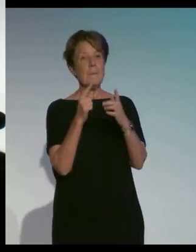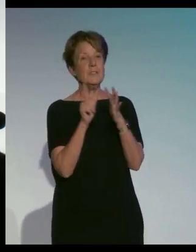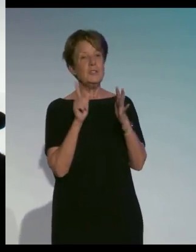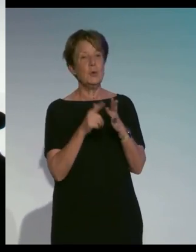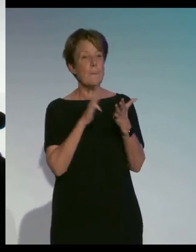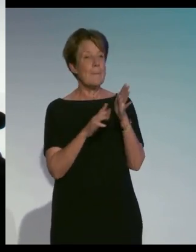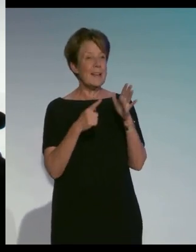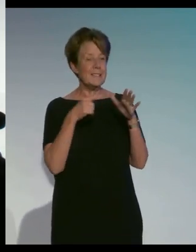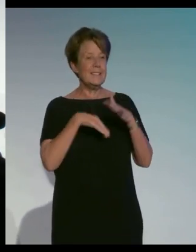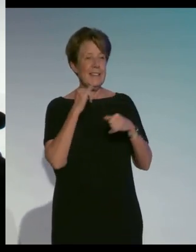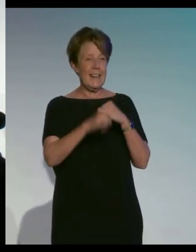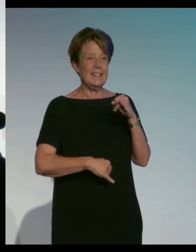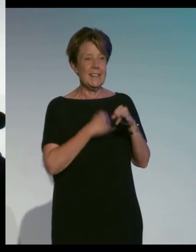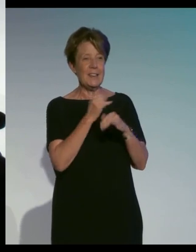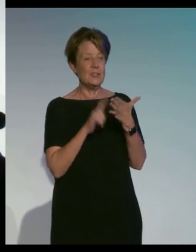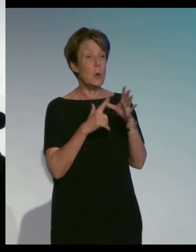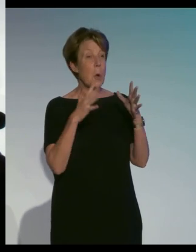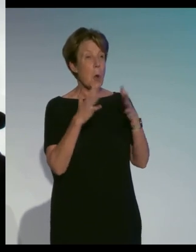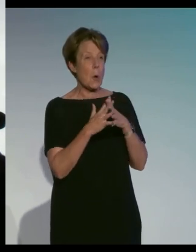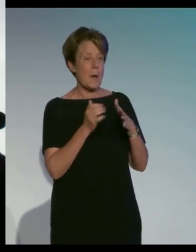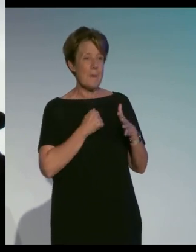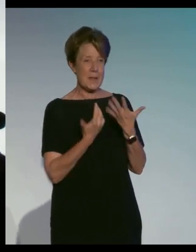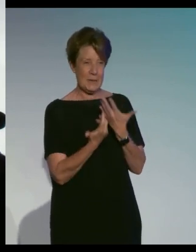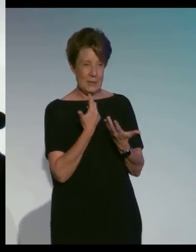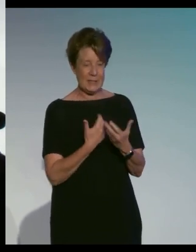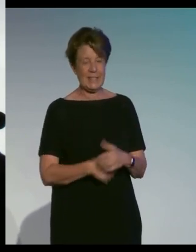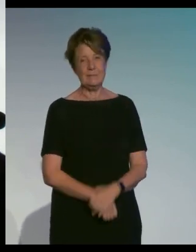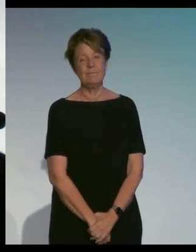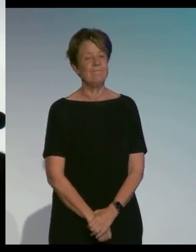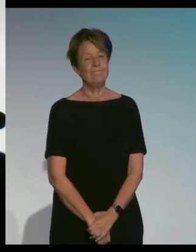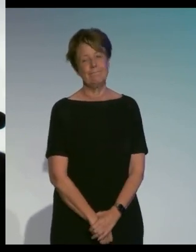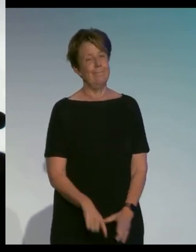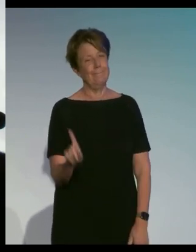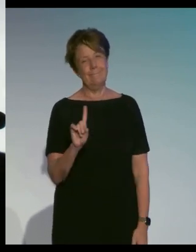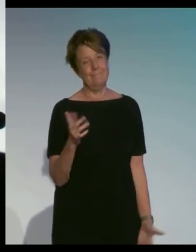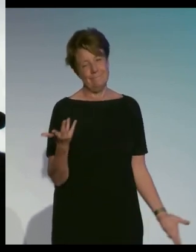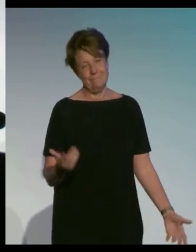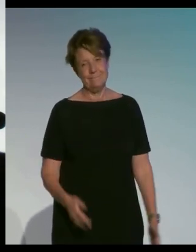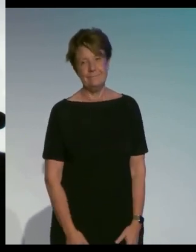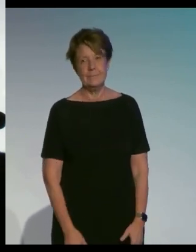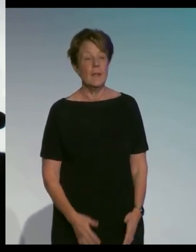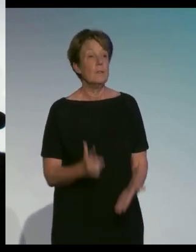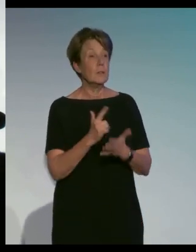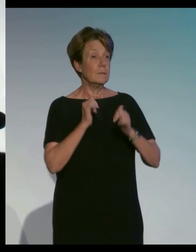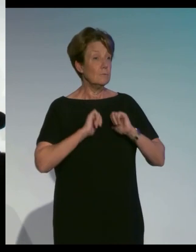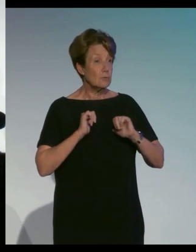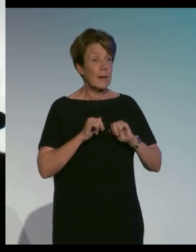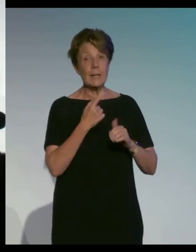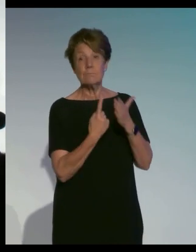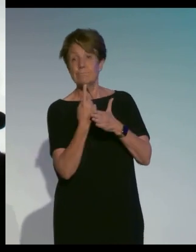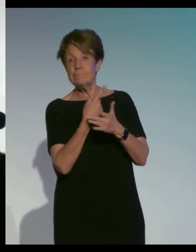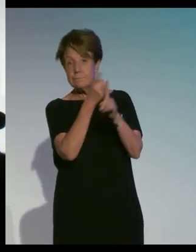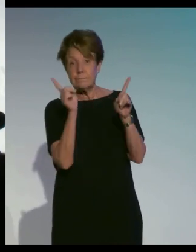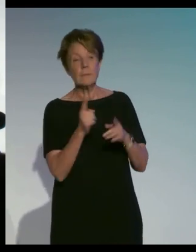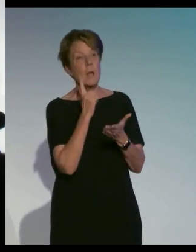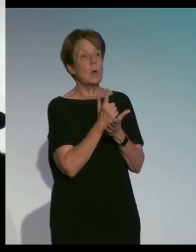law at Monash University. You'll get more chocolates. No, look, there are lots of training opportunities out there. A lot